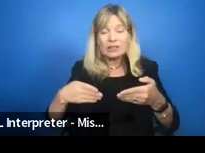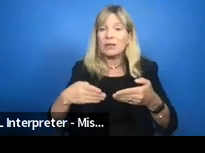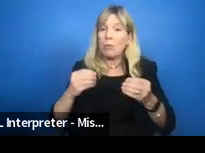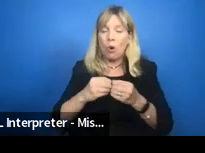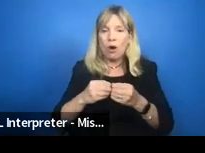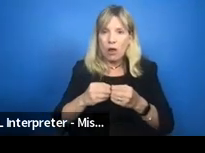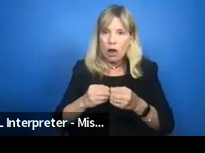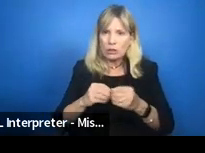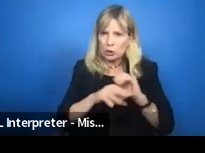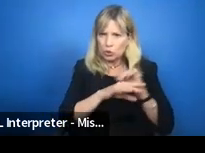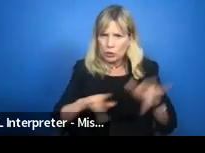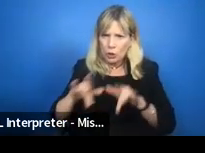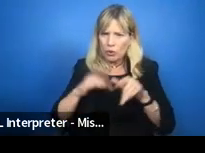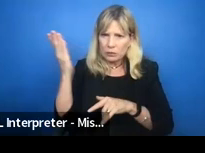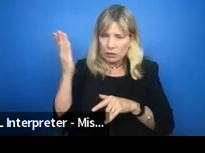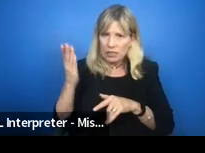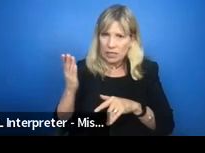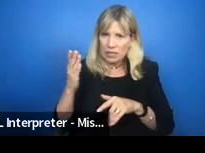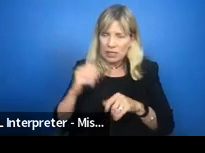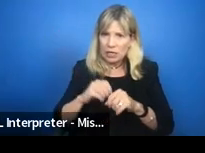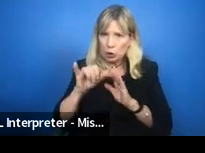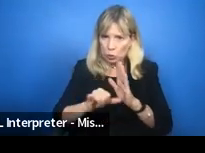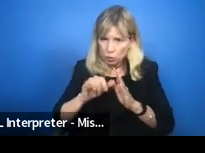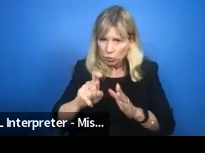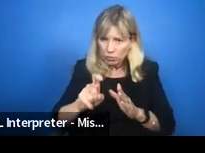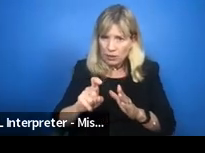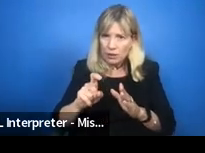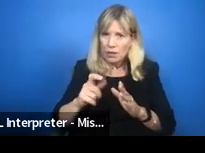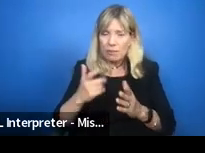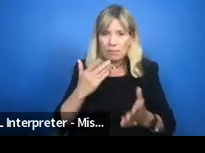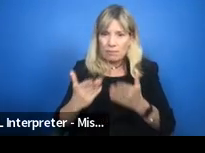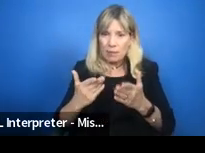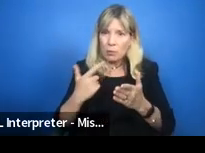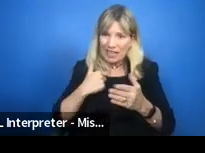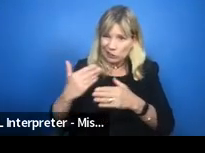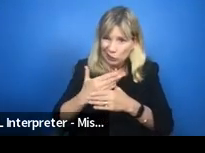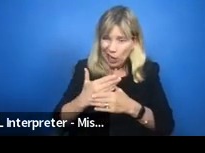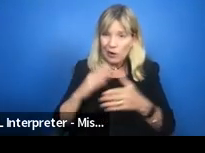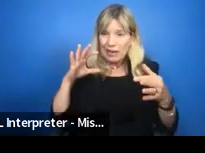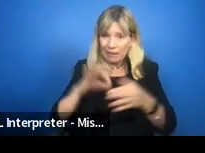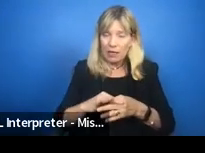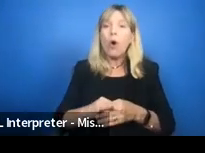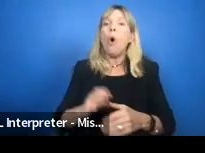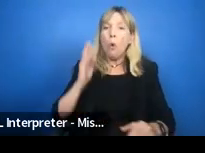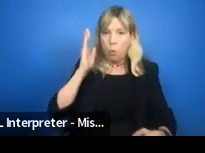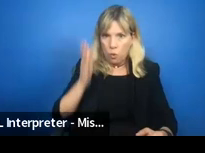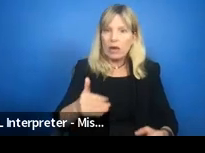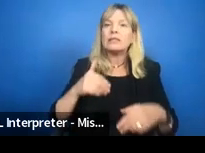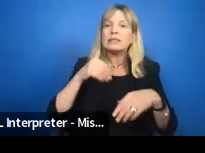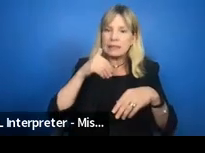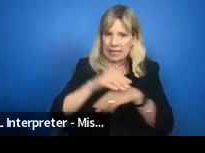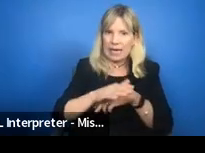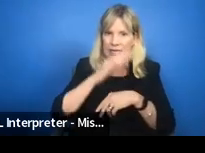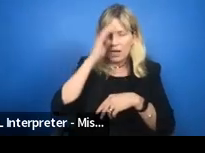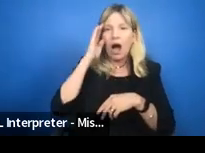you recorded your presentation in YouTube, for example, in a link that we can share? We will be sending out